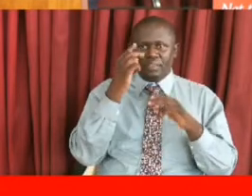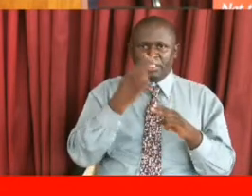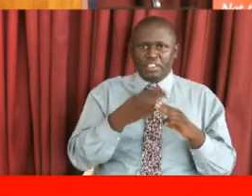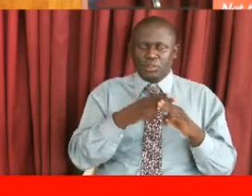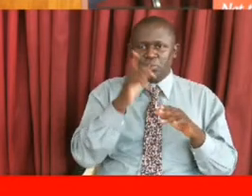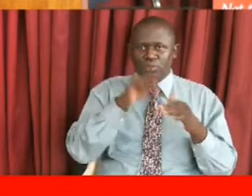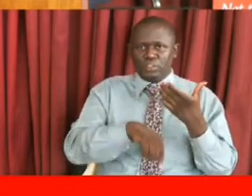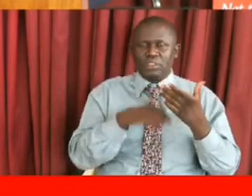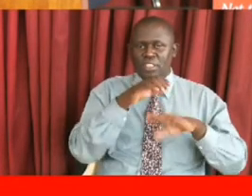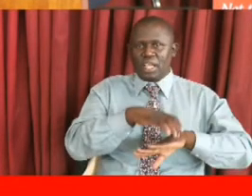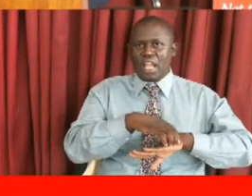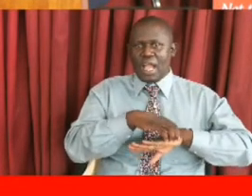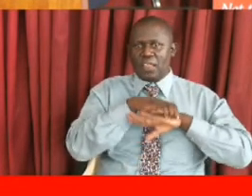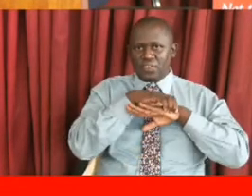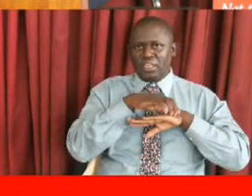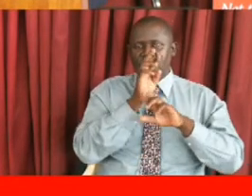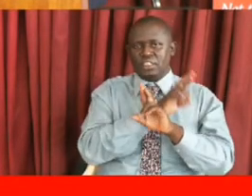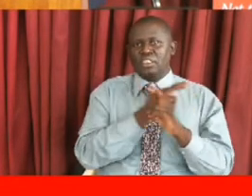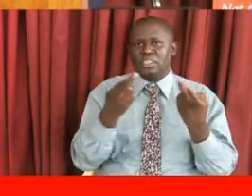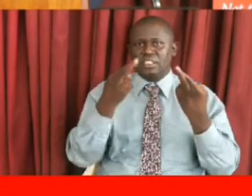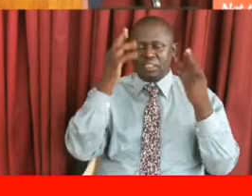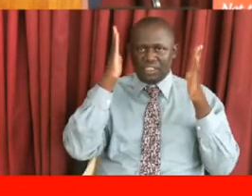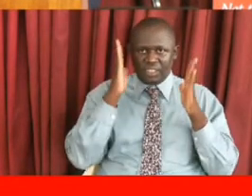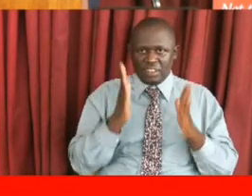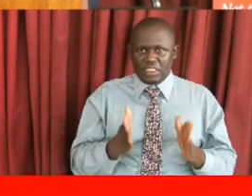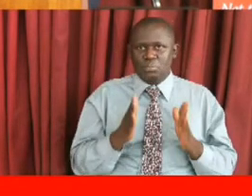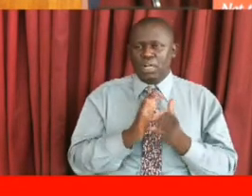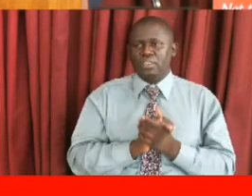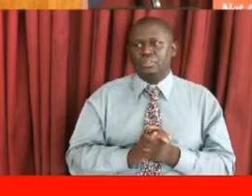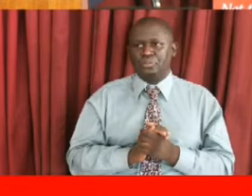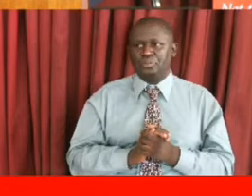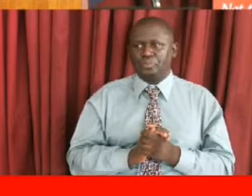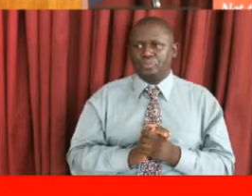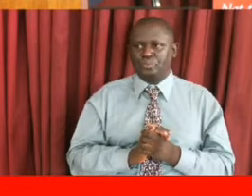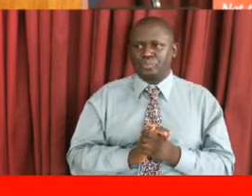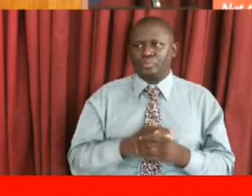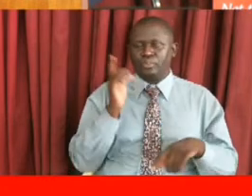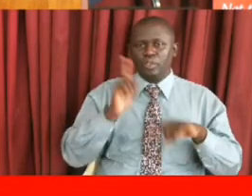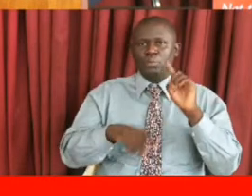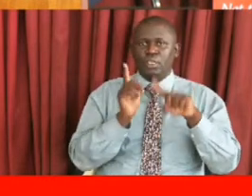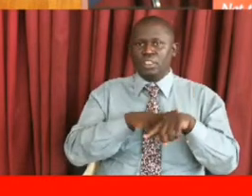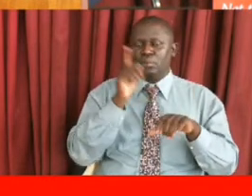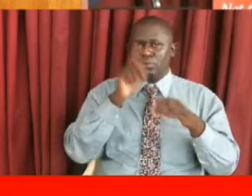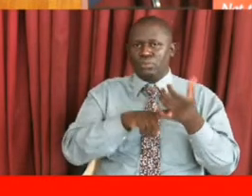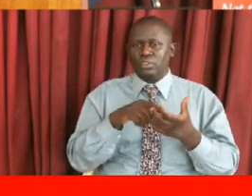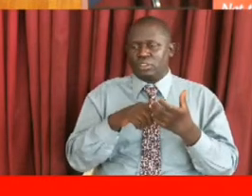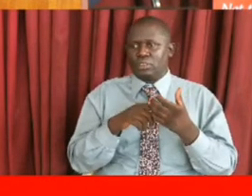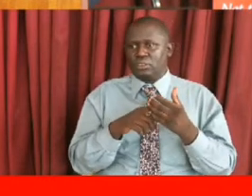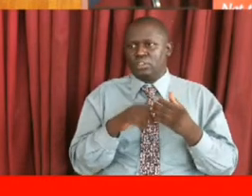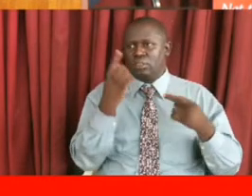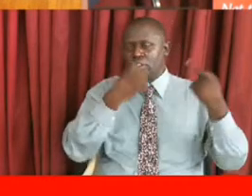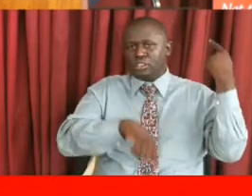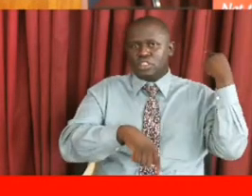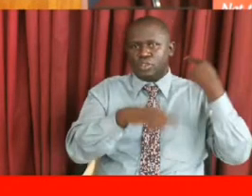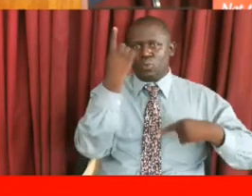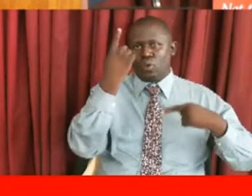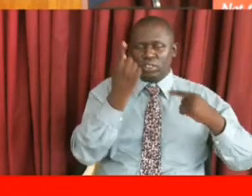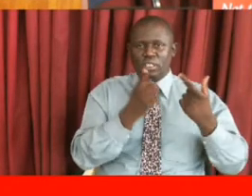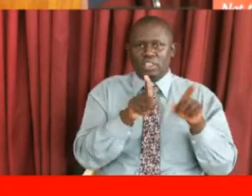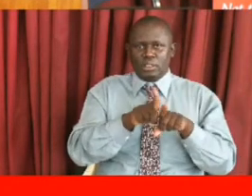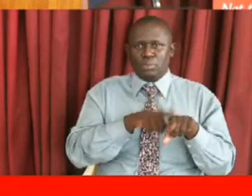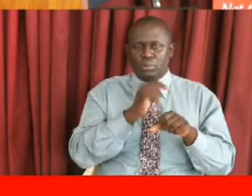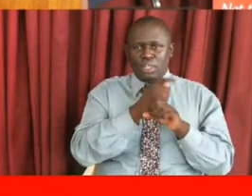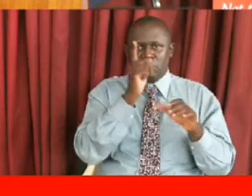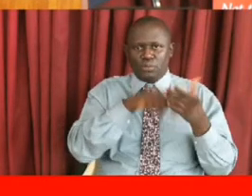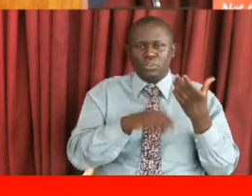Redeemer when he was on Earth he was the Redeemer that is but when he conquered death and hell and overcame them and ascended on high